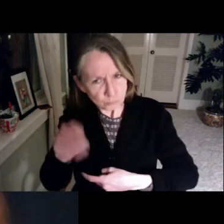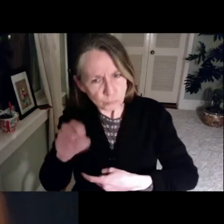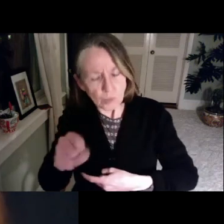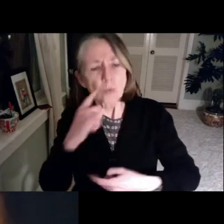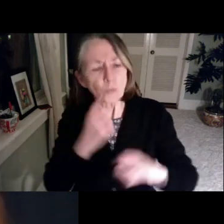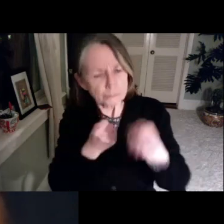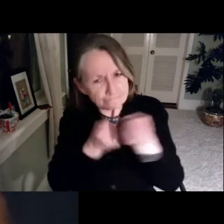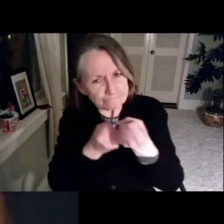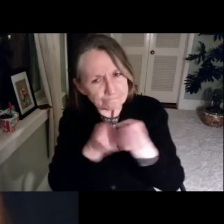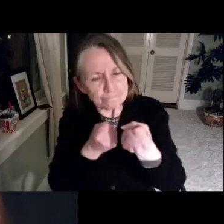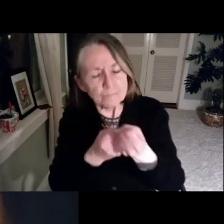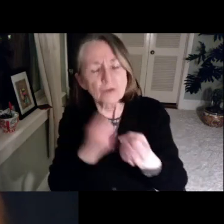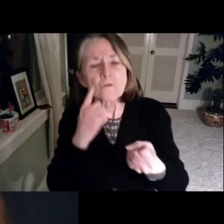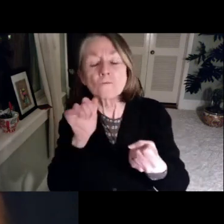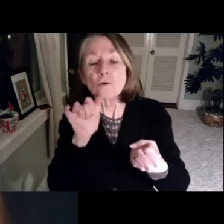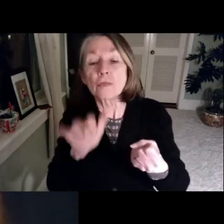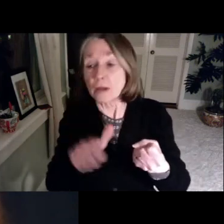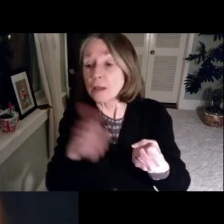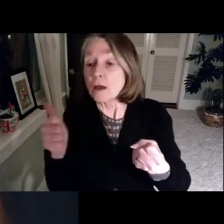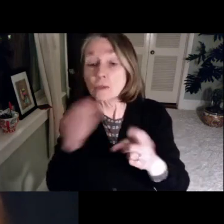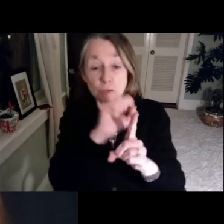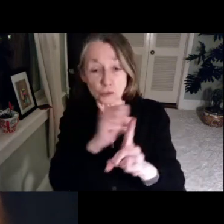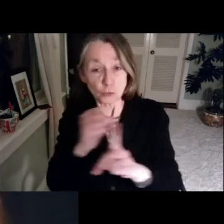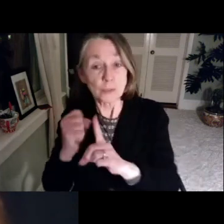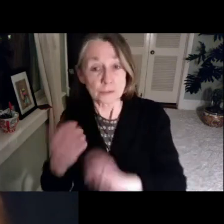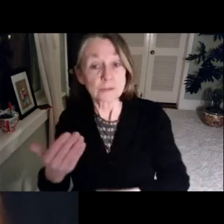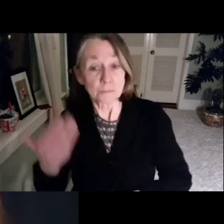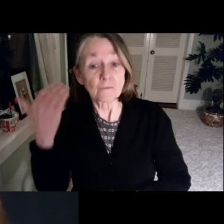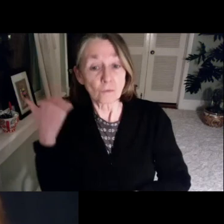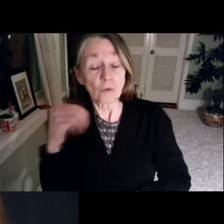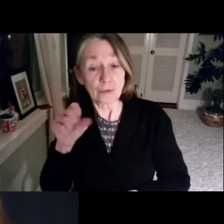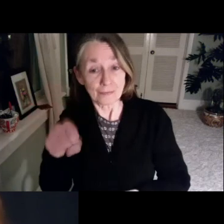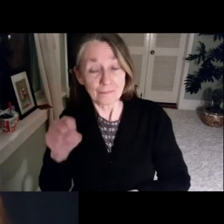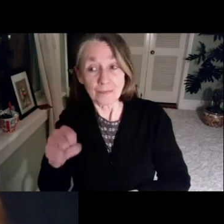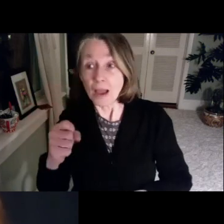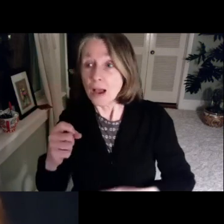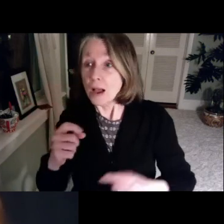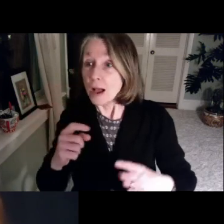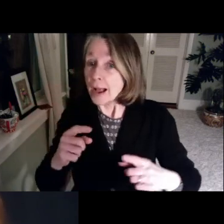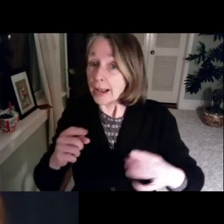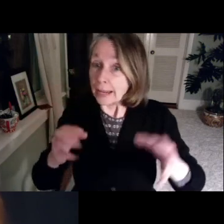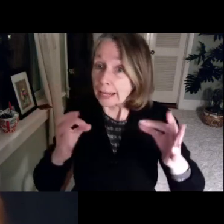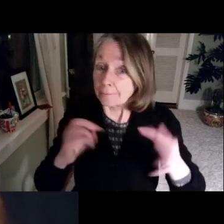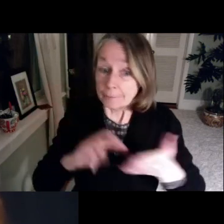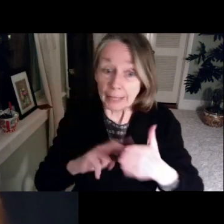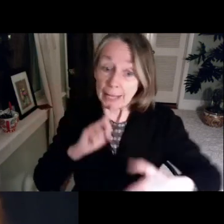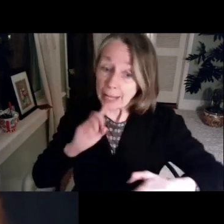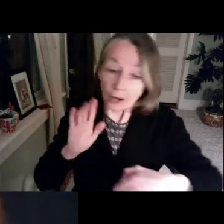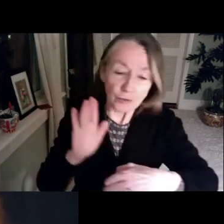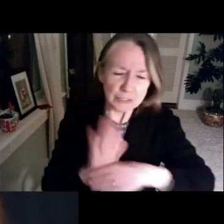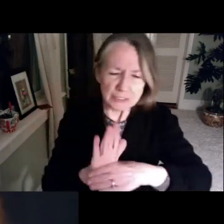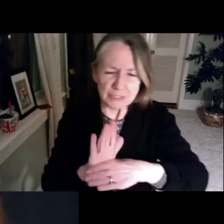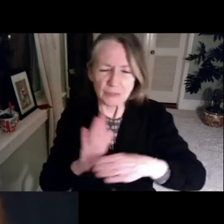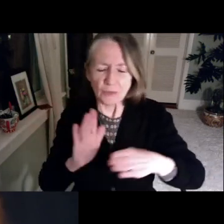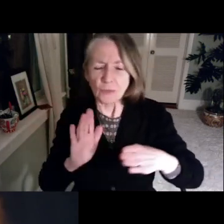for that in other cases in the past. As I said, I can't guarantee that we would